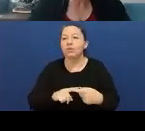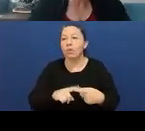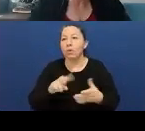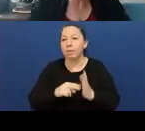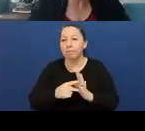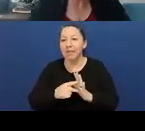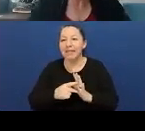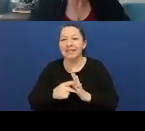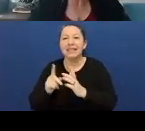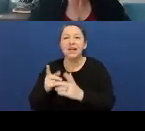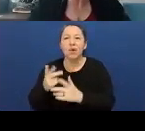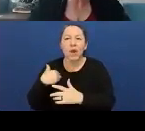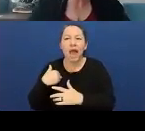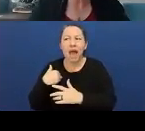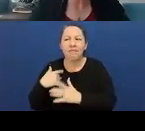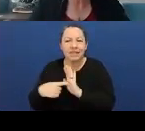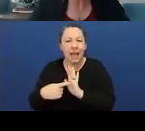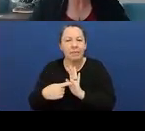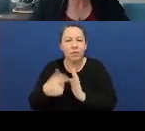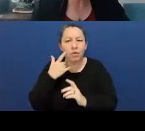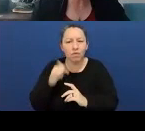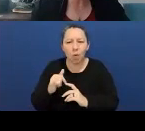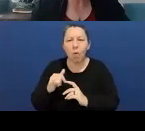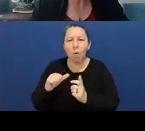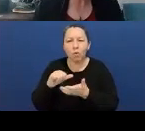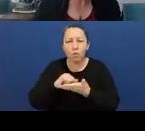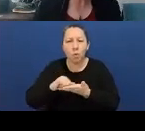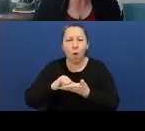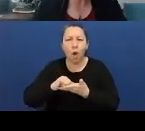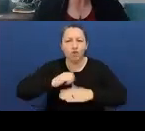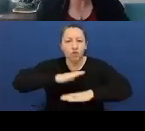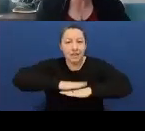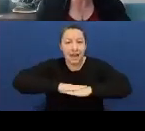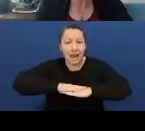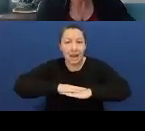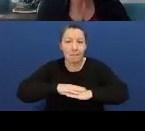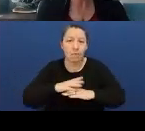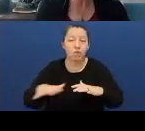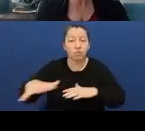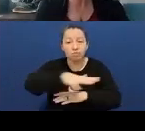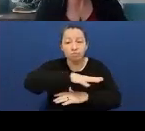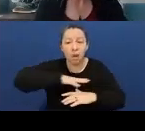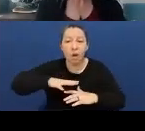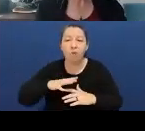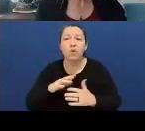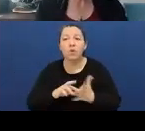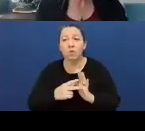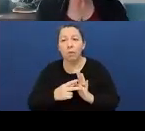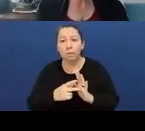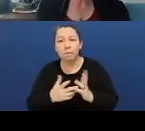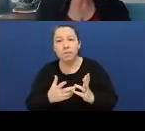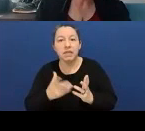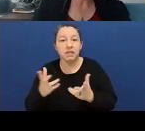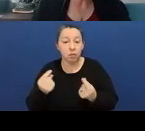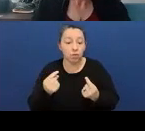gold washing tables in or around them. So we know that miners in the desert would bring prospective ore back to the fortresses and basically